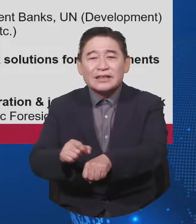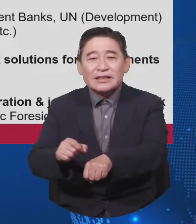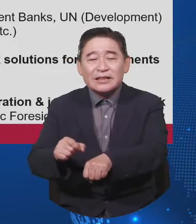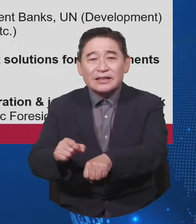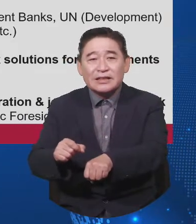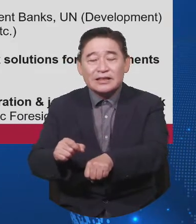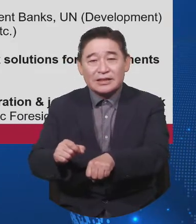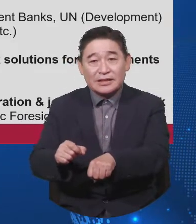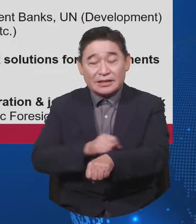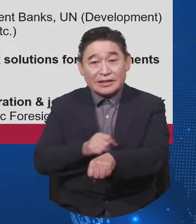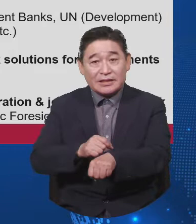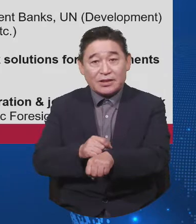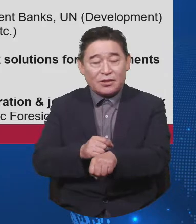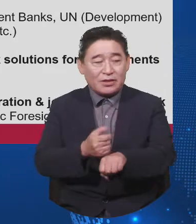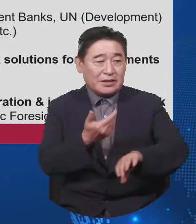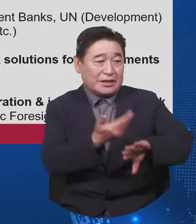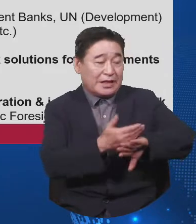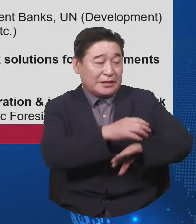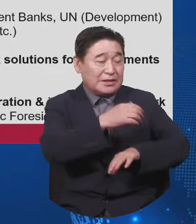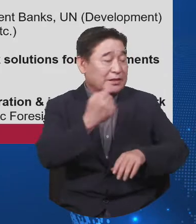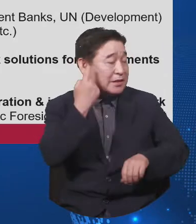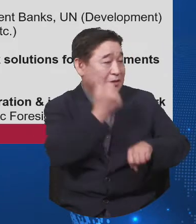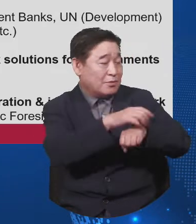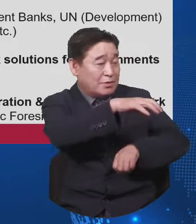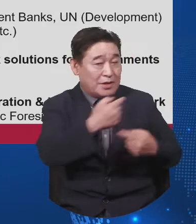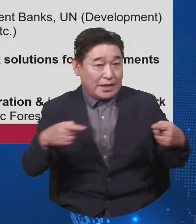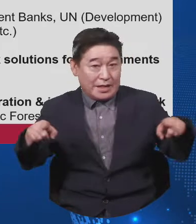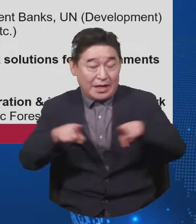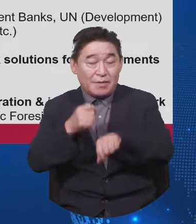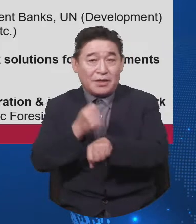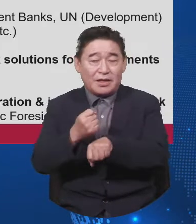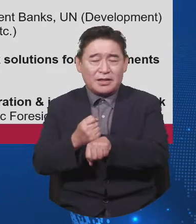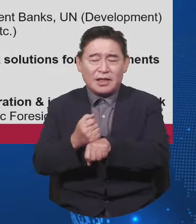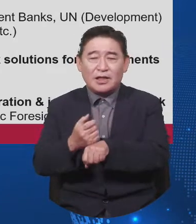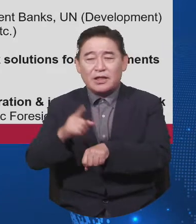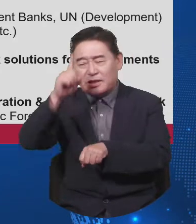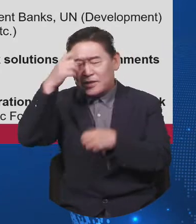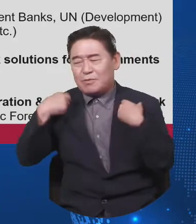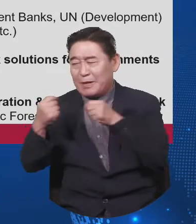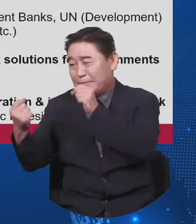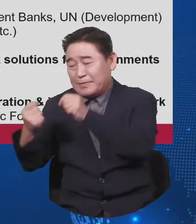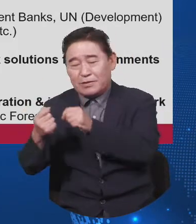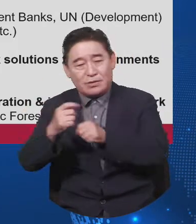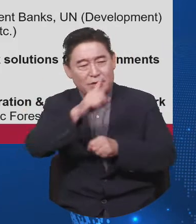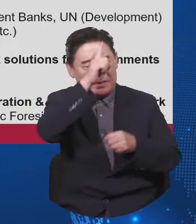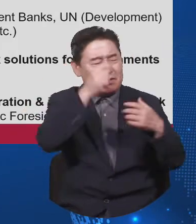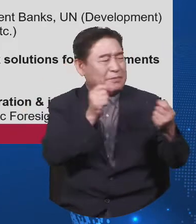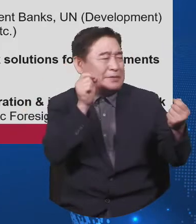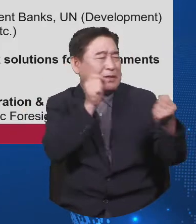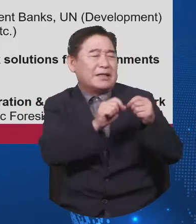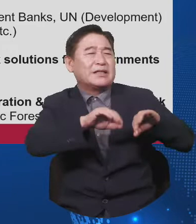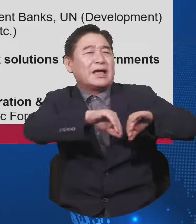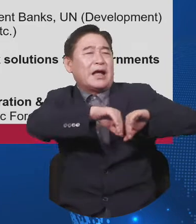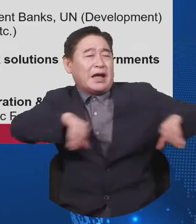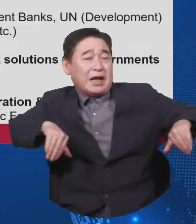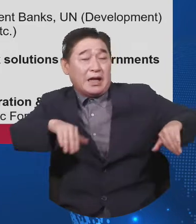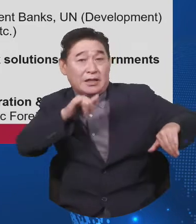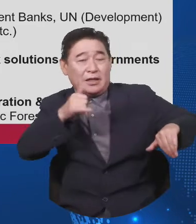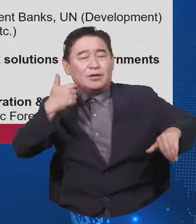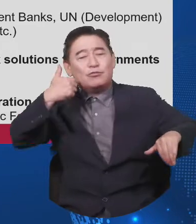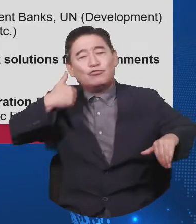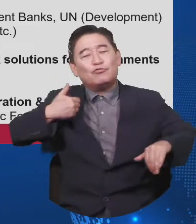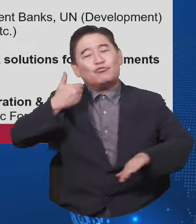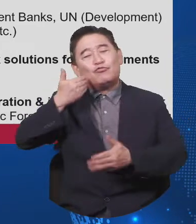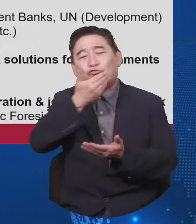to some governments, some are more, some reservations. But what is important is this kind of discussion, how